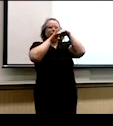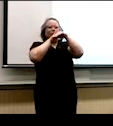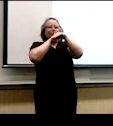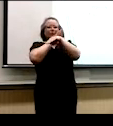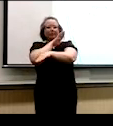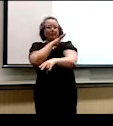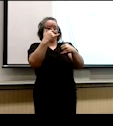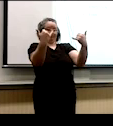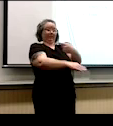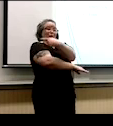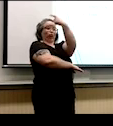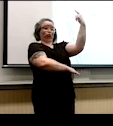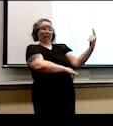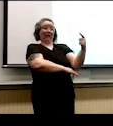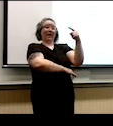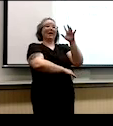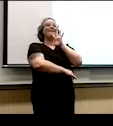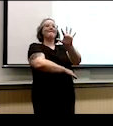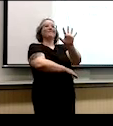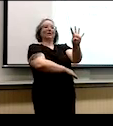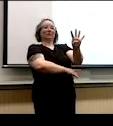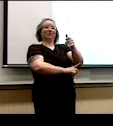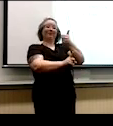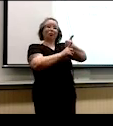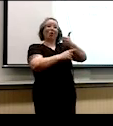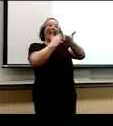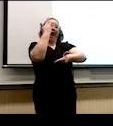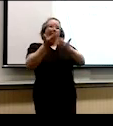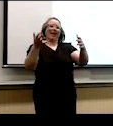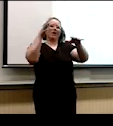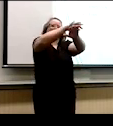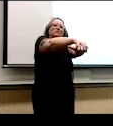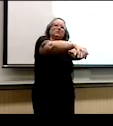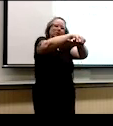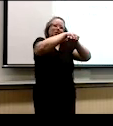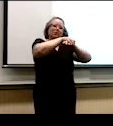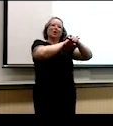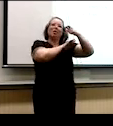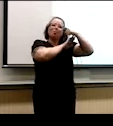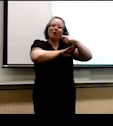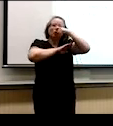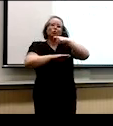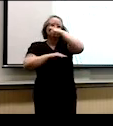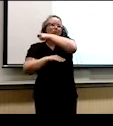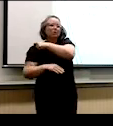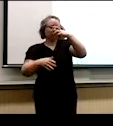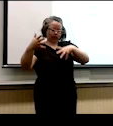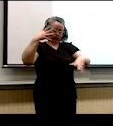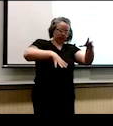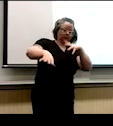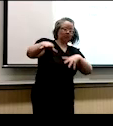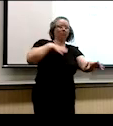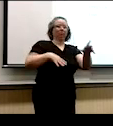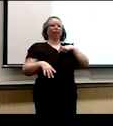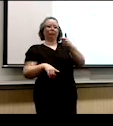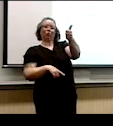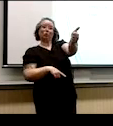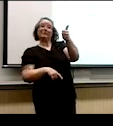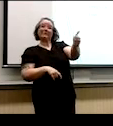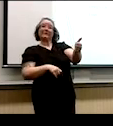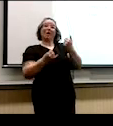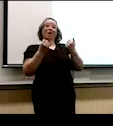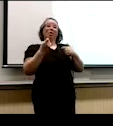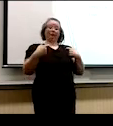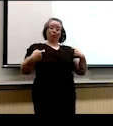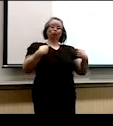for putting on her clothing, for brushing her teeth. She became incontinent of both bowel and bladder and needs hands-on help for